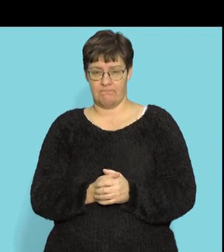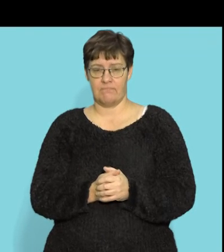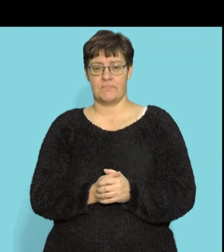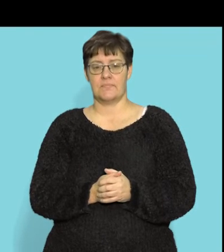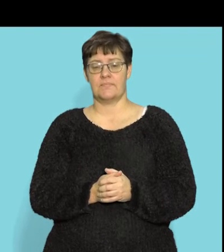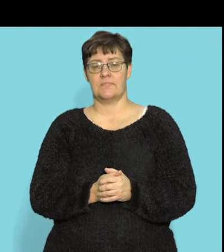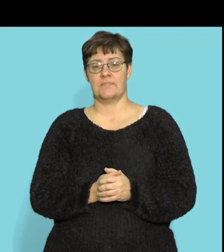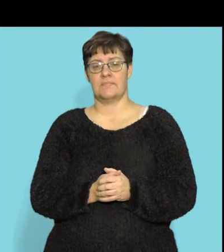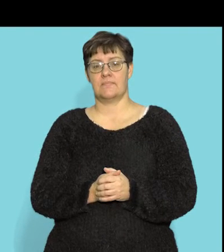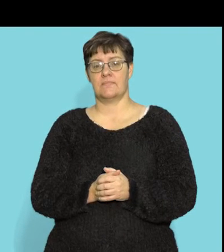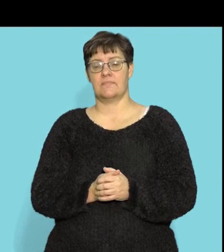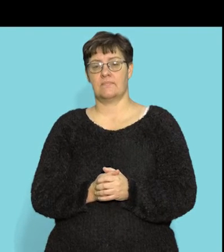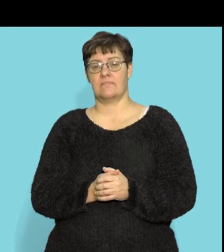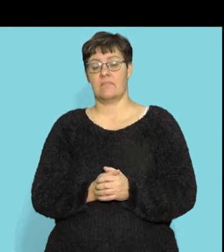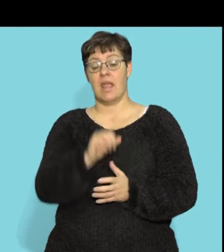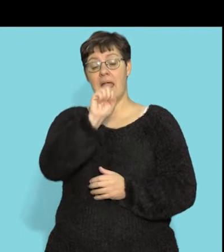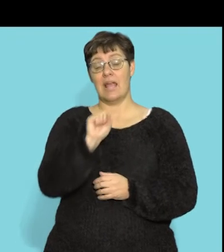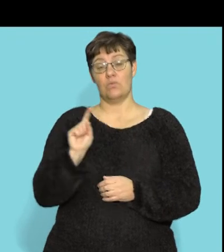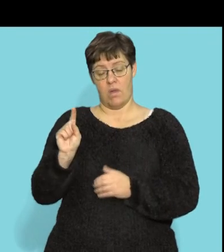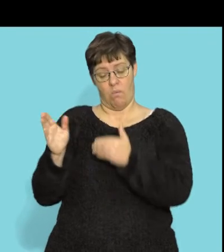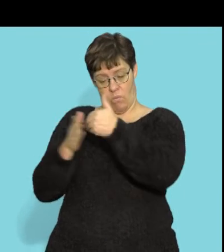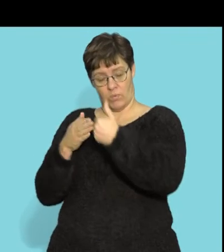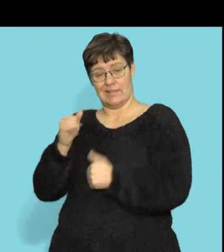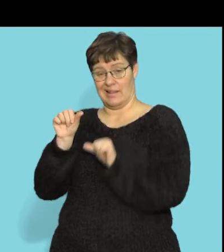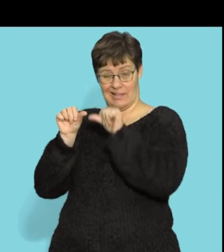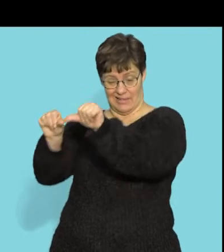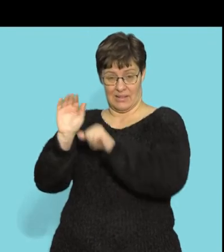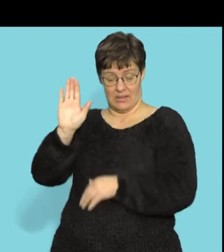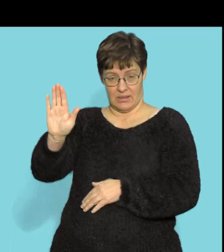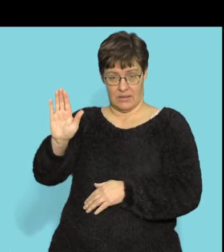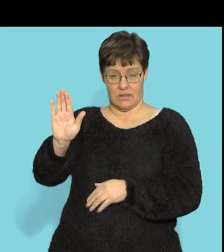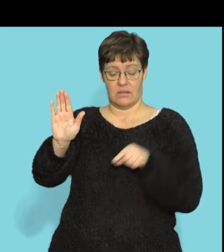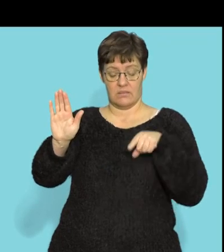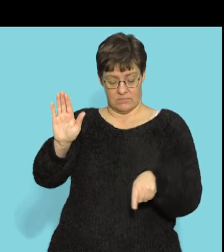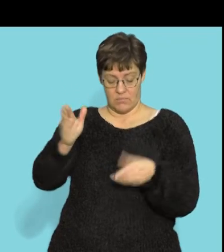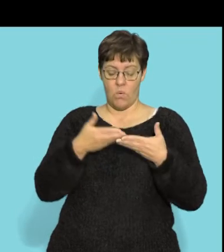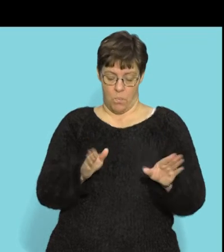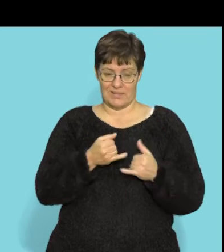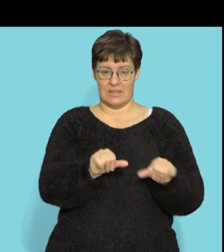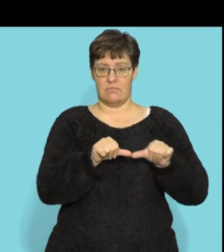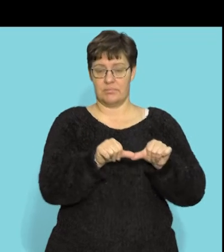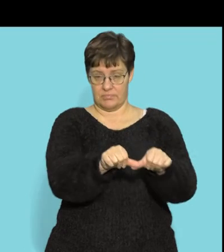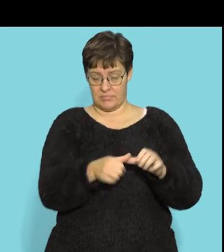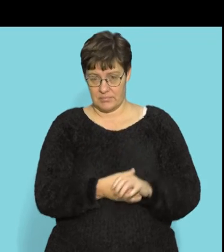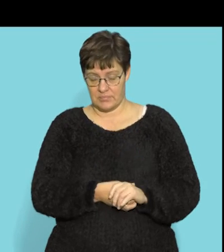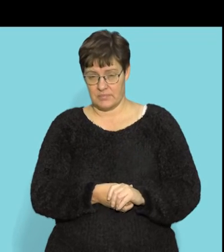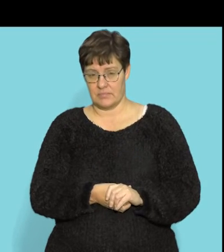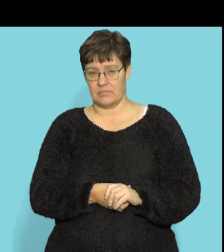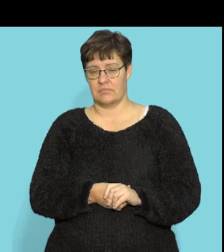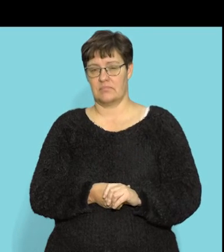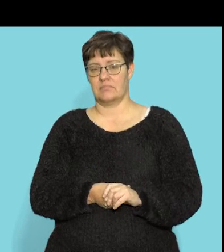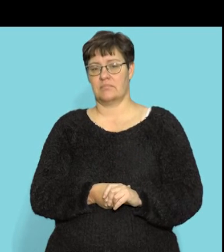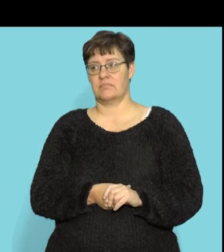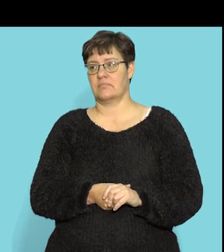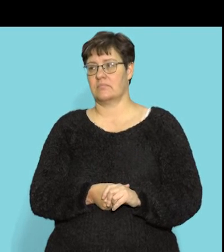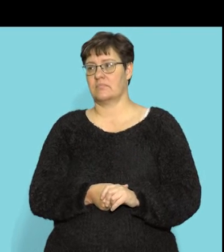the follow-up question. Now, switch S1 is still closed, and then S2 is still open. So for argument's